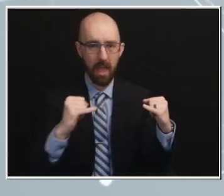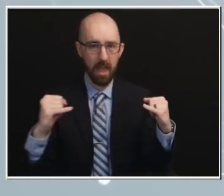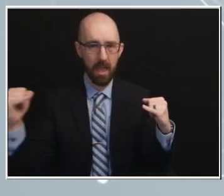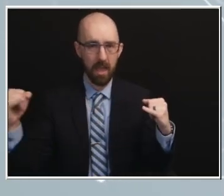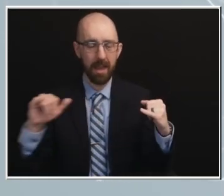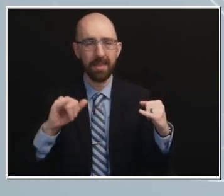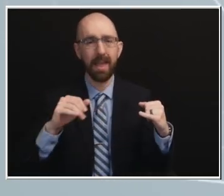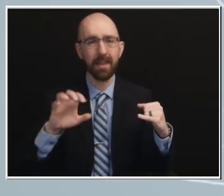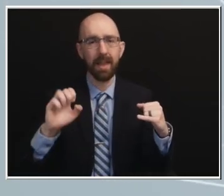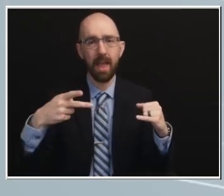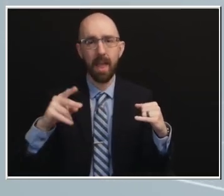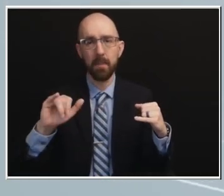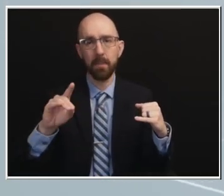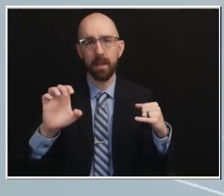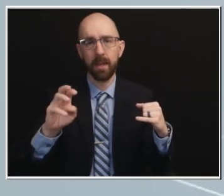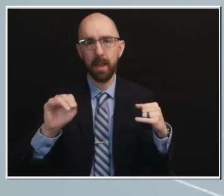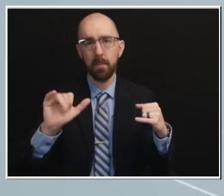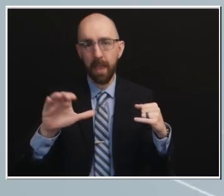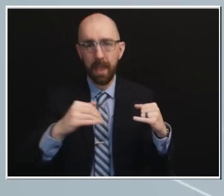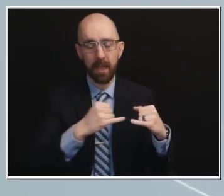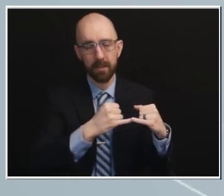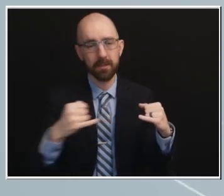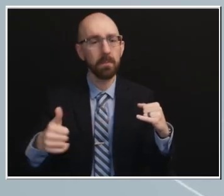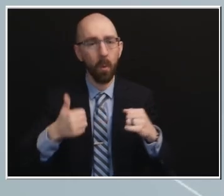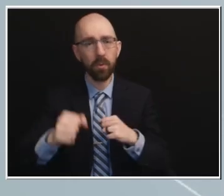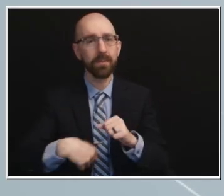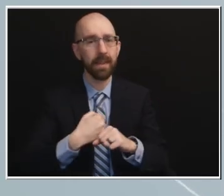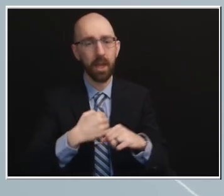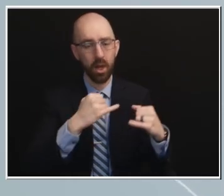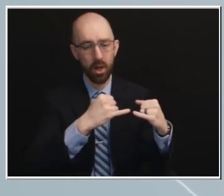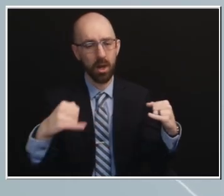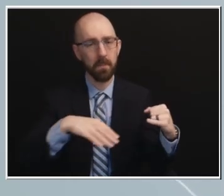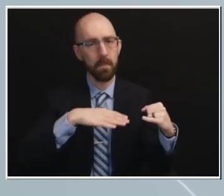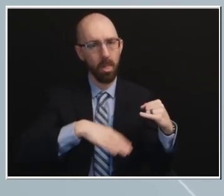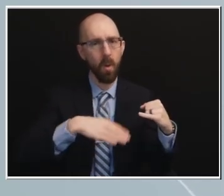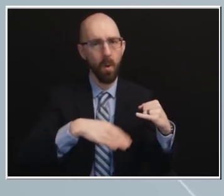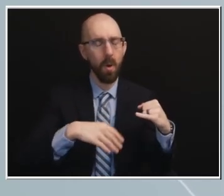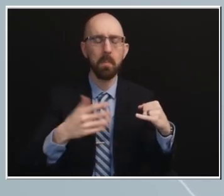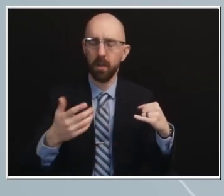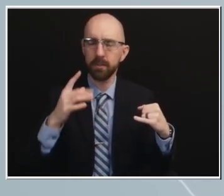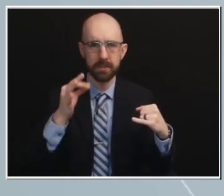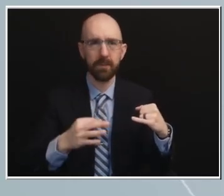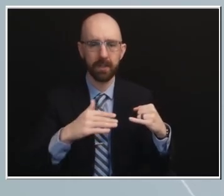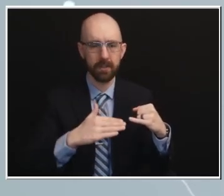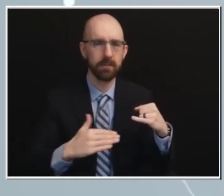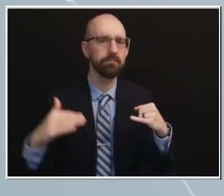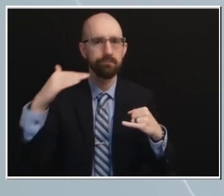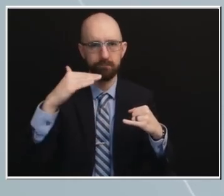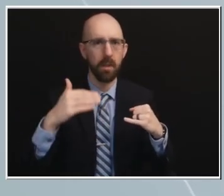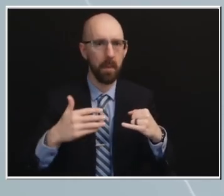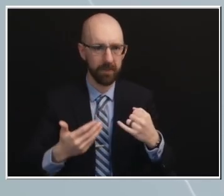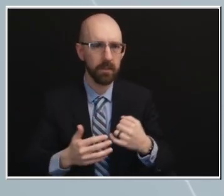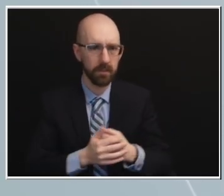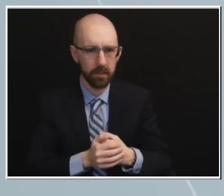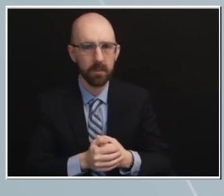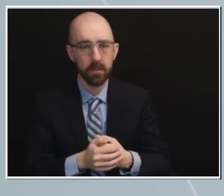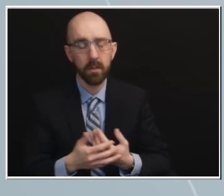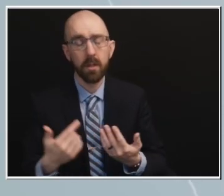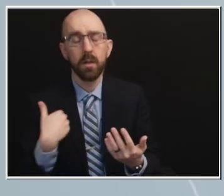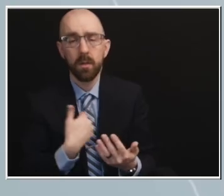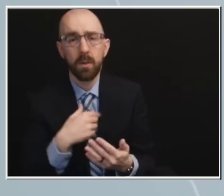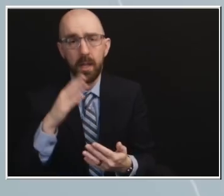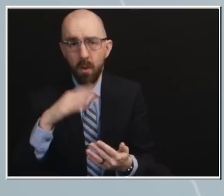epidemic level. So most of the year it is below that line, but certainly it continues to be well above it. So we do know that there